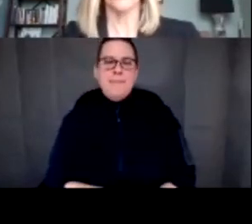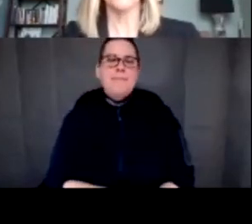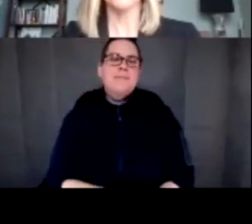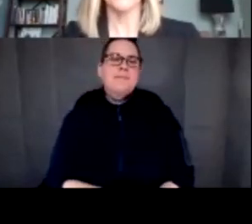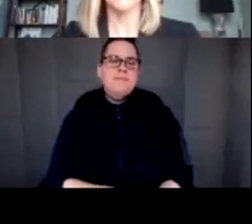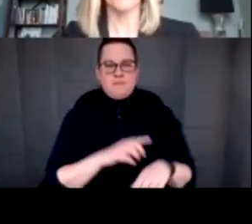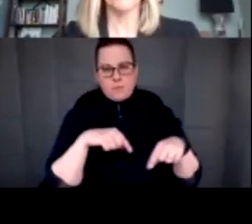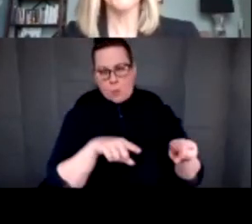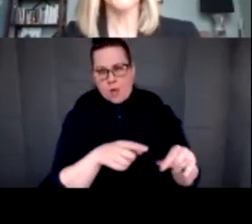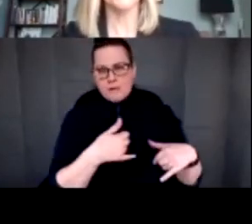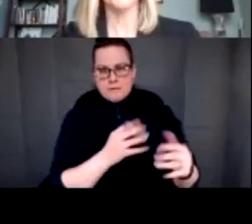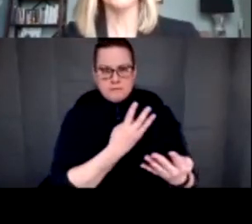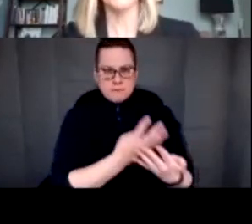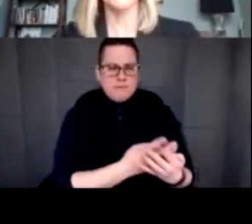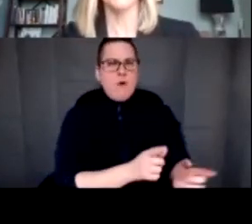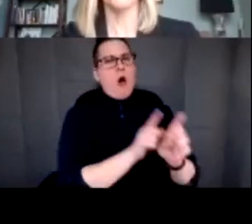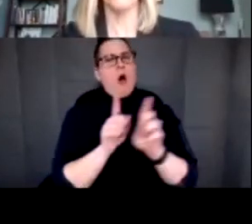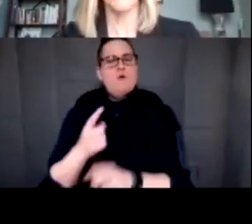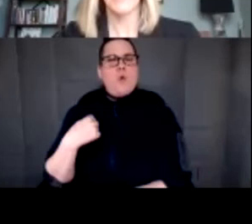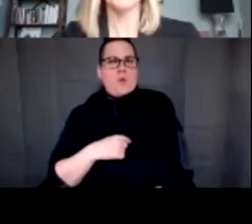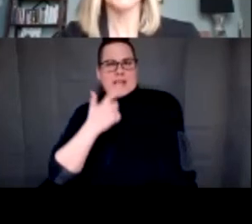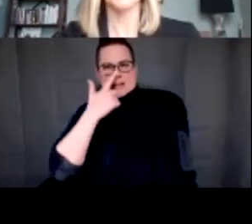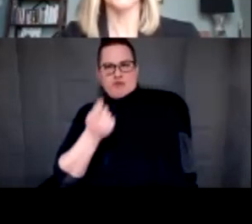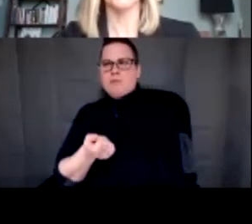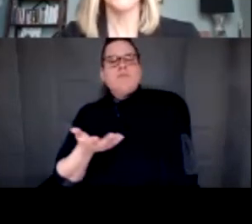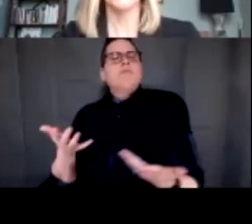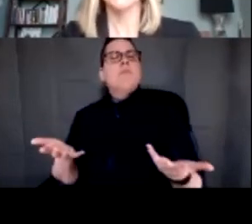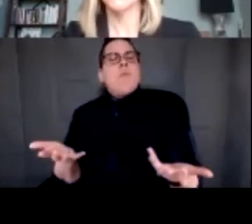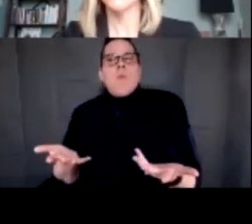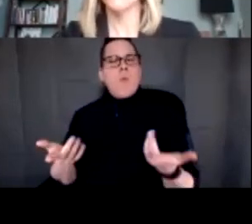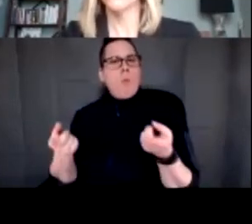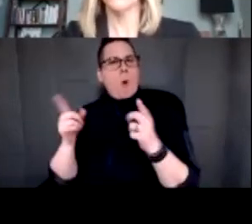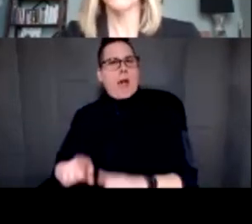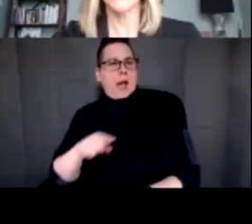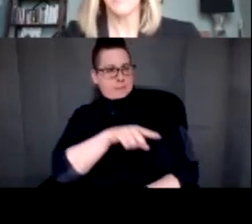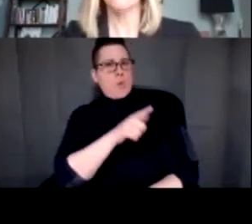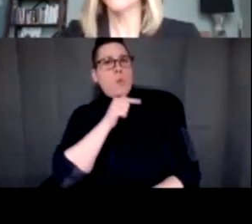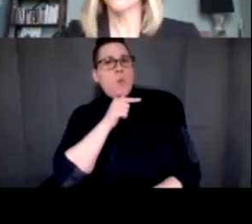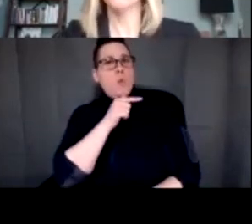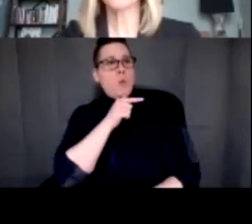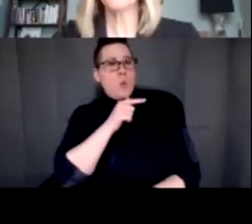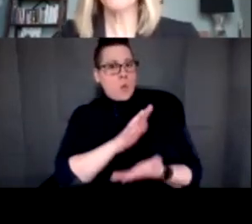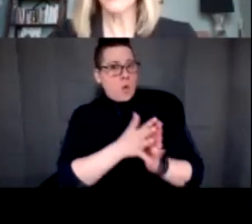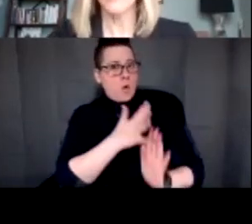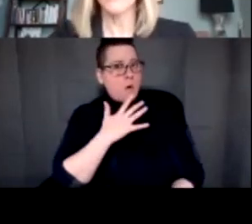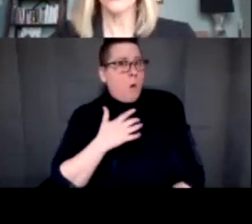still incarcerated. But we're also interested as to, well, what happens to these individuals after